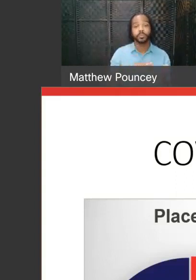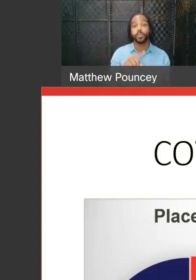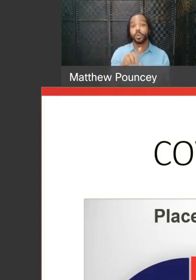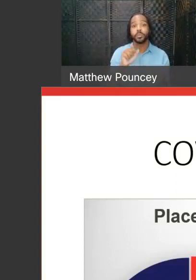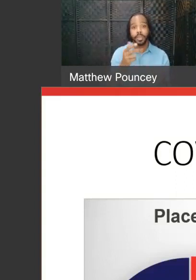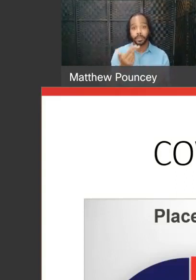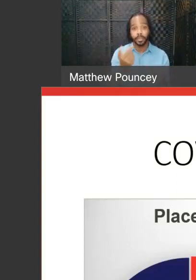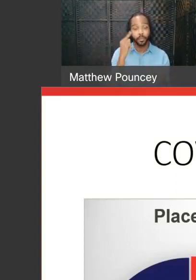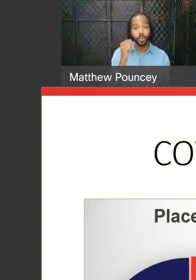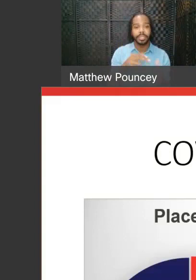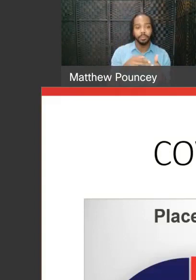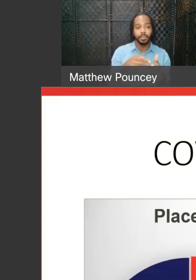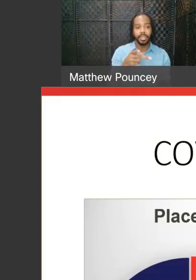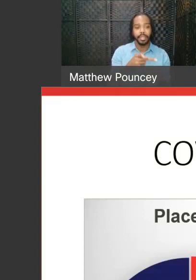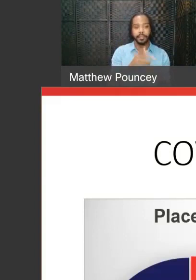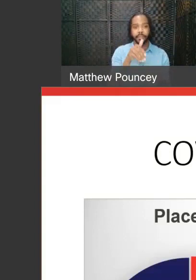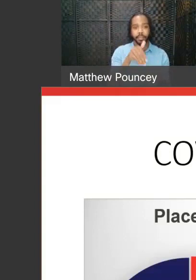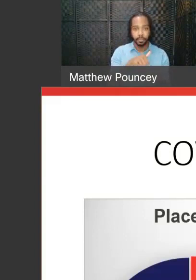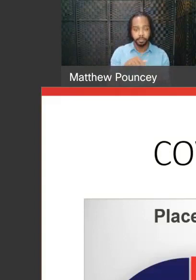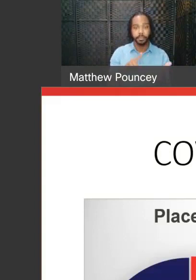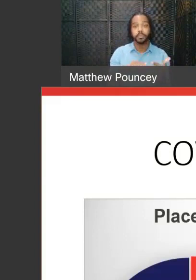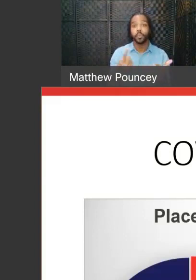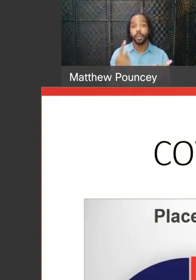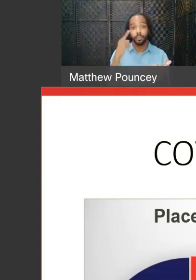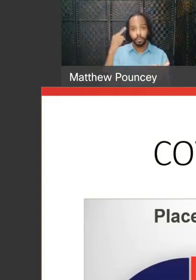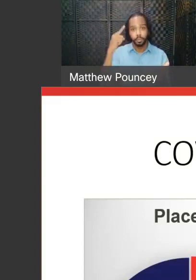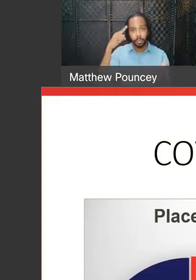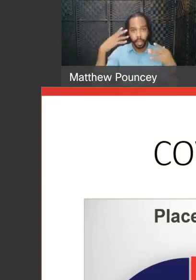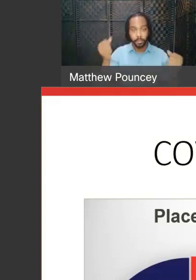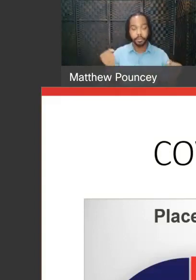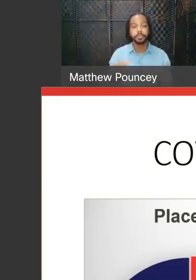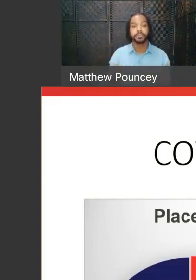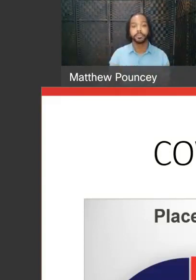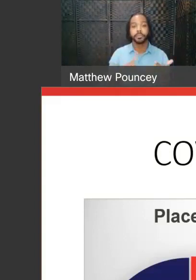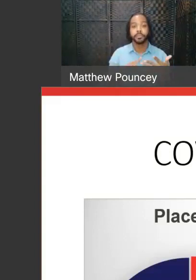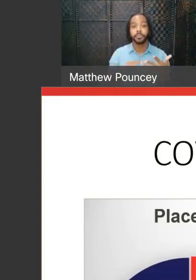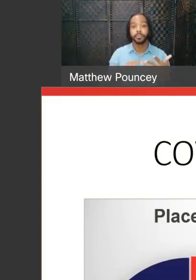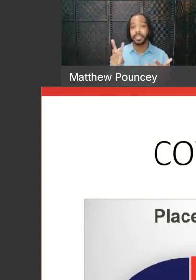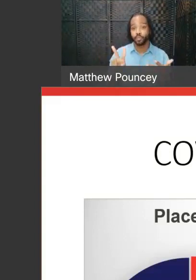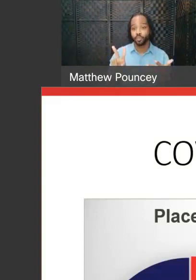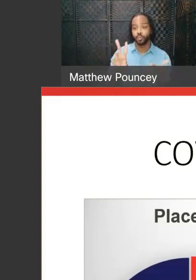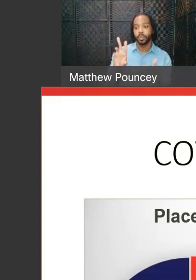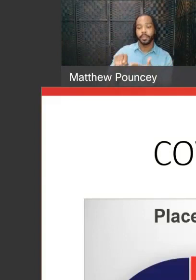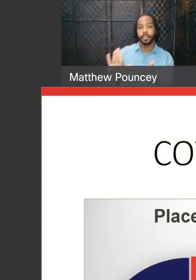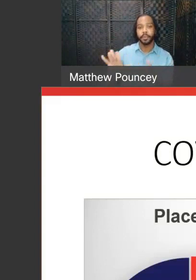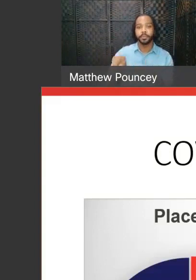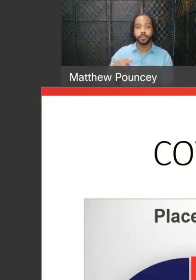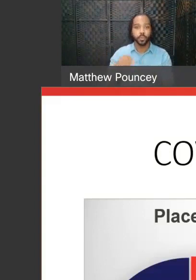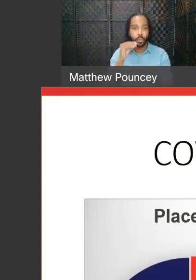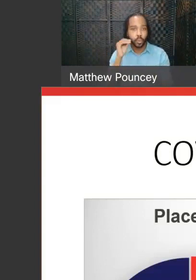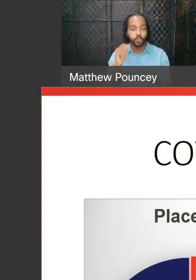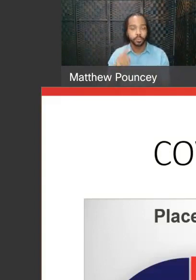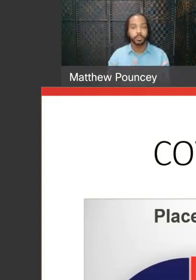care facilities, 1 in a mental health facility, 62 in their natural homes, 2